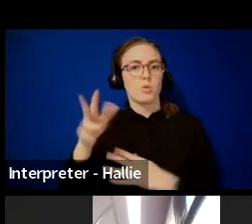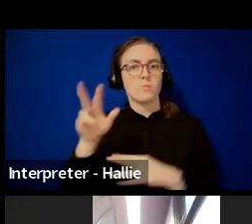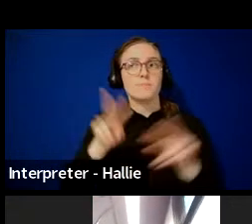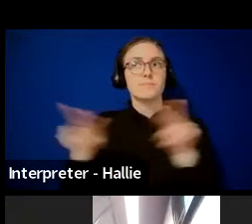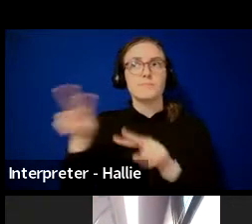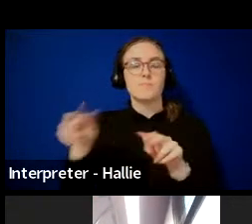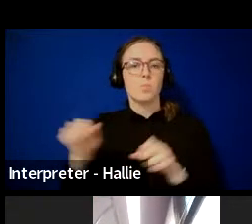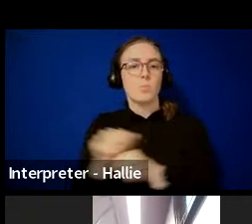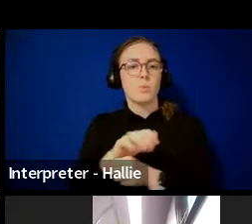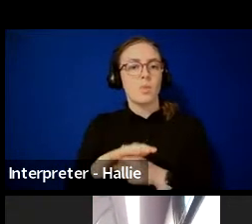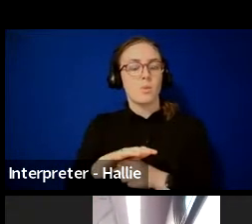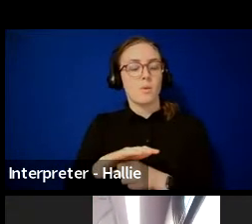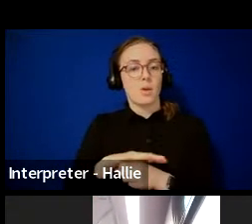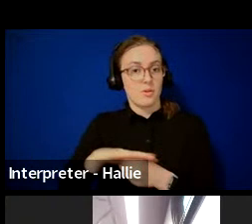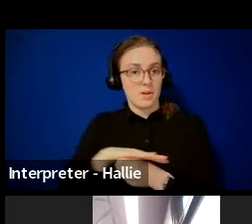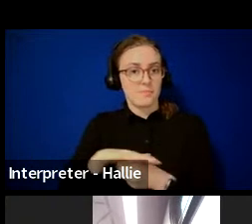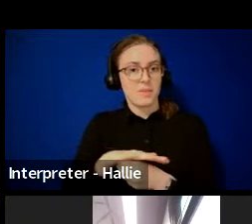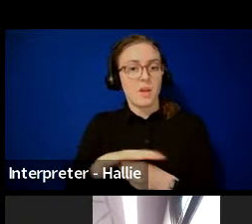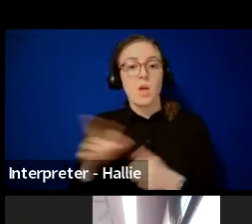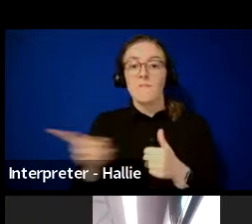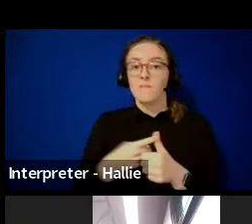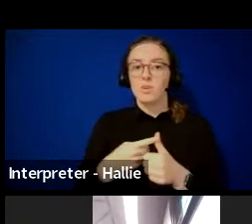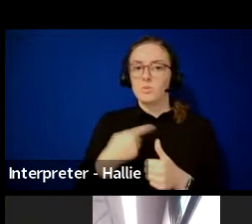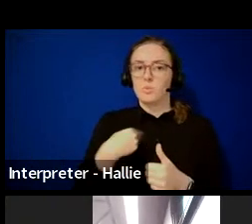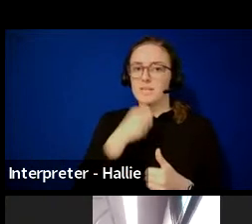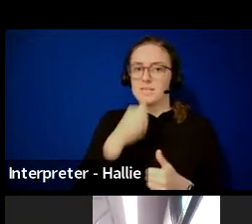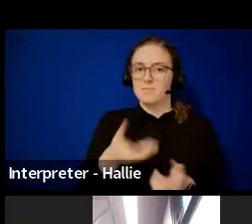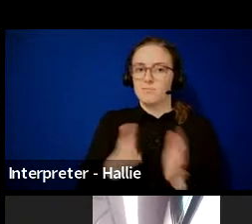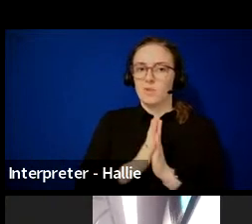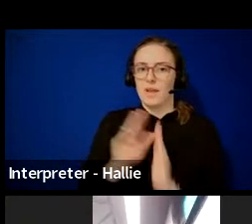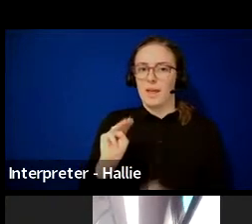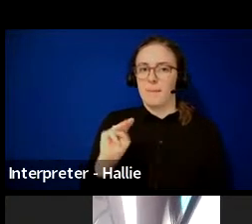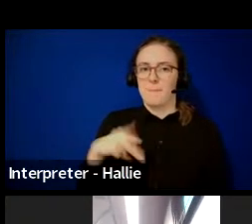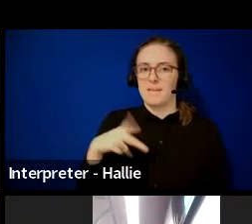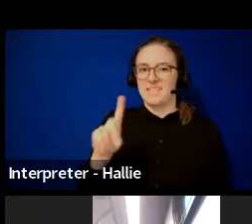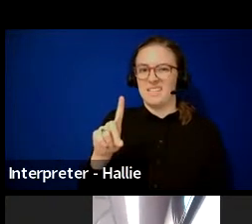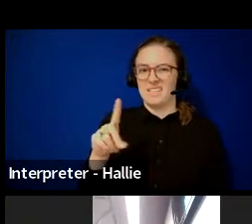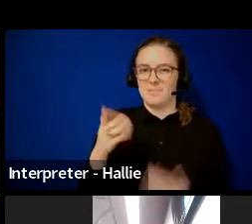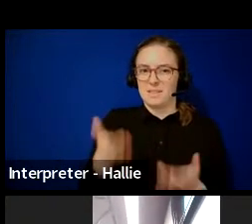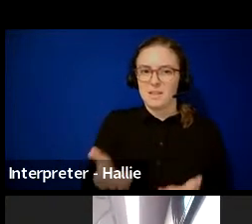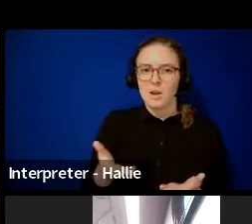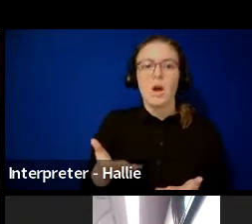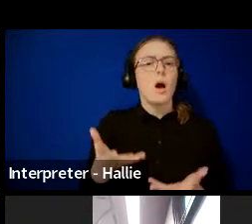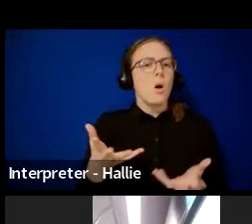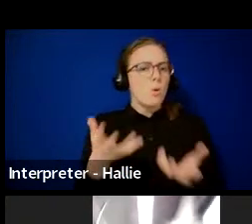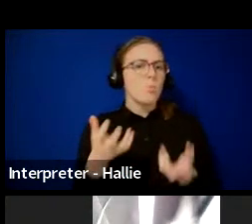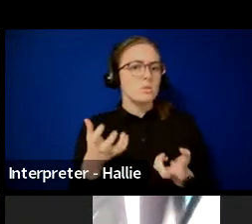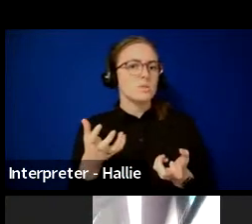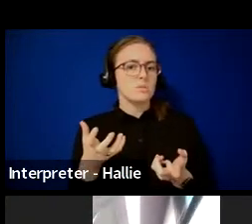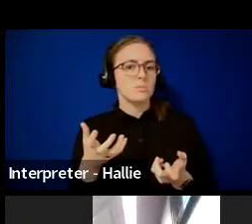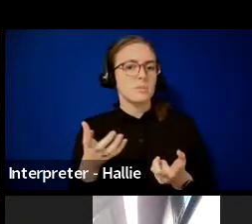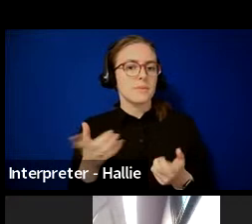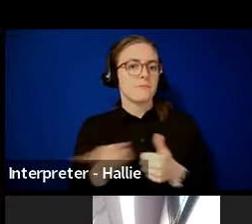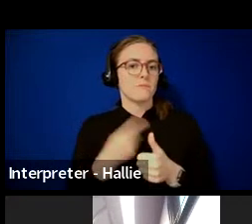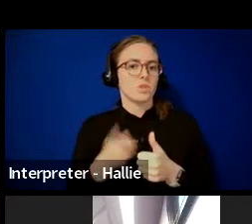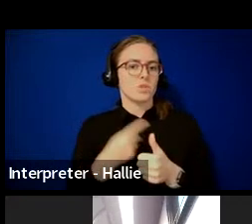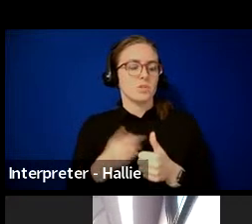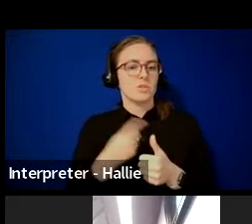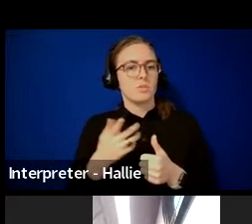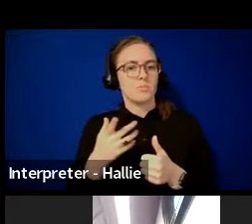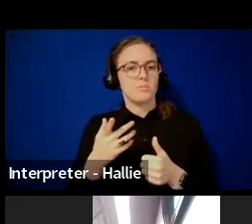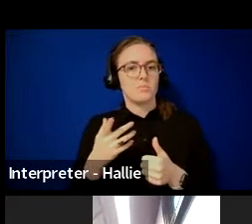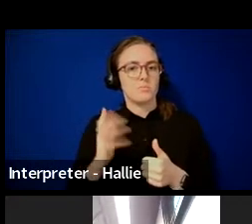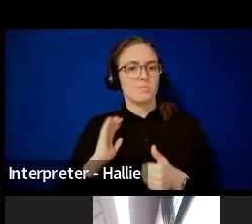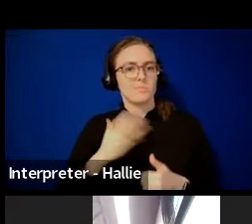we did not ask for MPD to be present. I just wanted it to kind of first be some type of walkthrough where we kind of could assess what